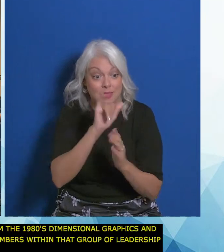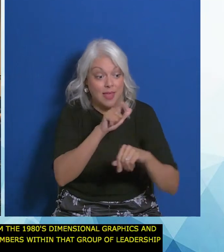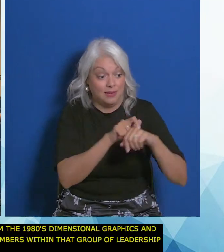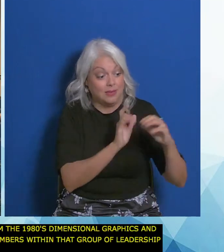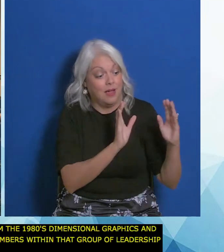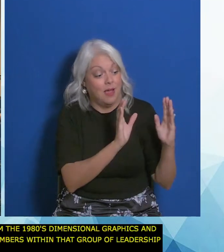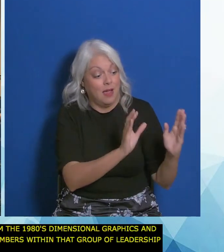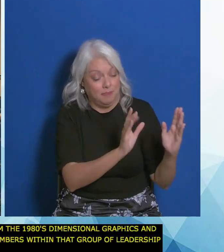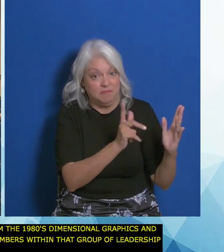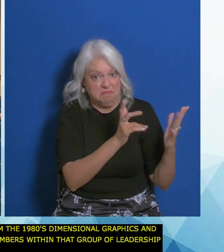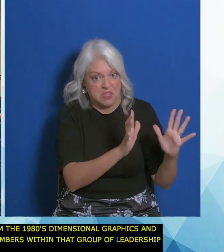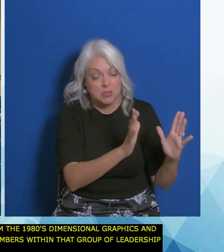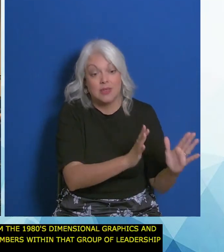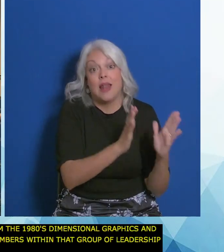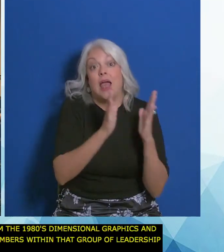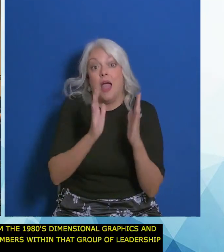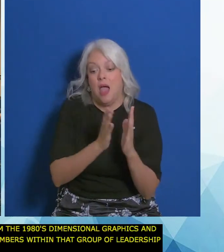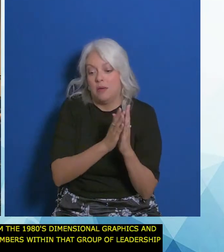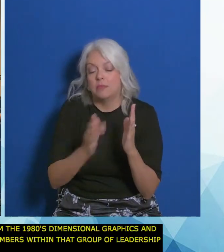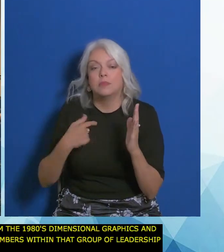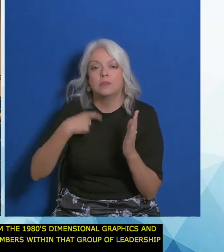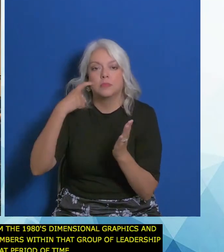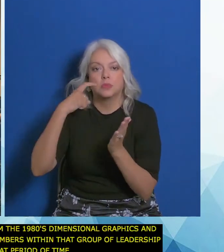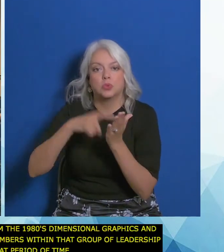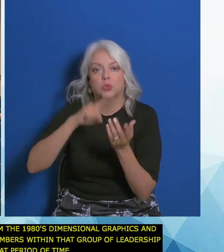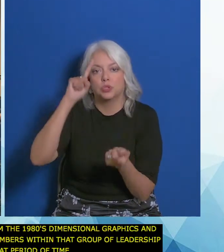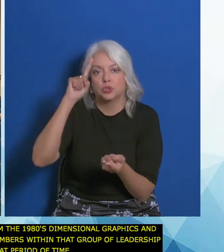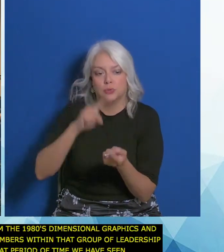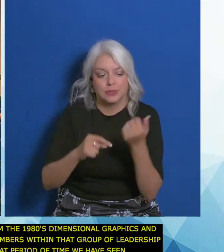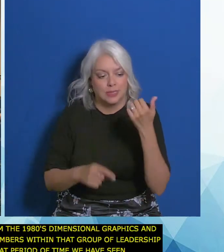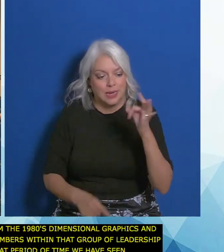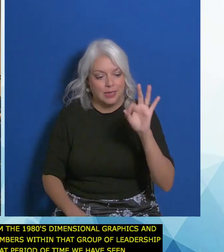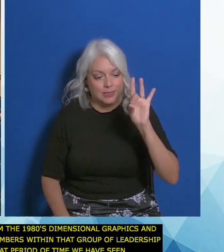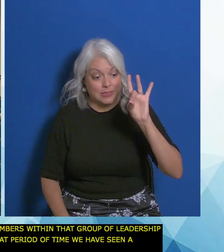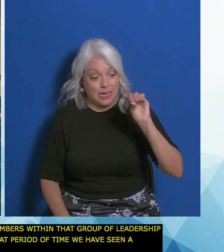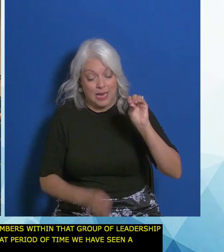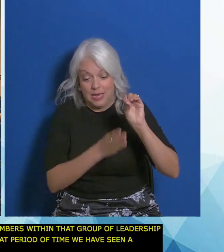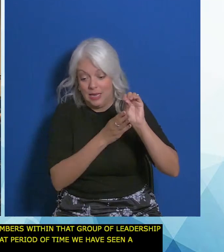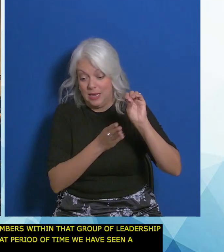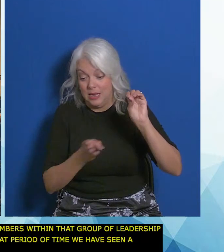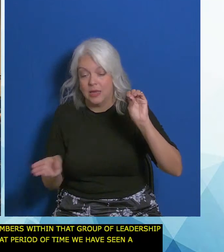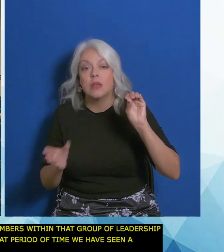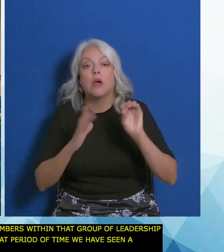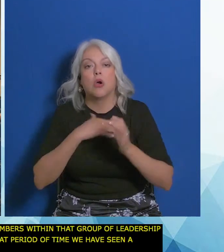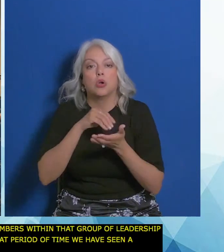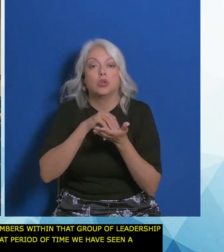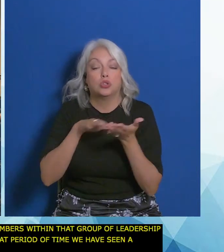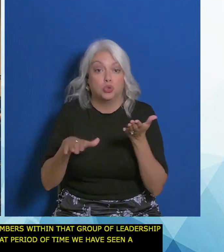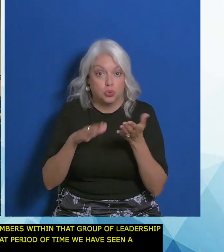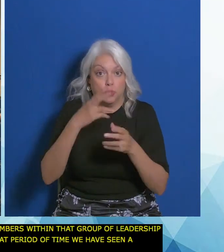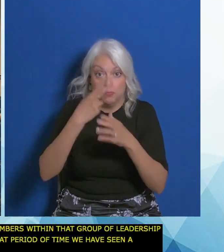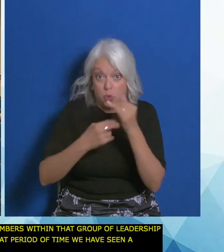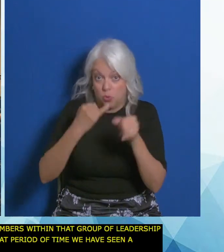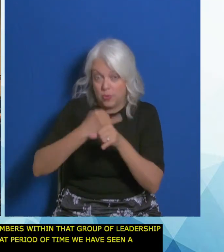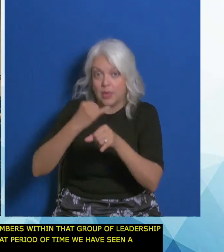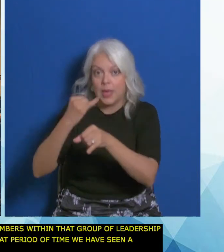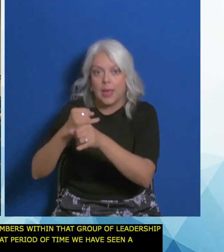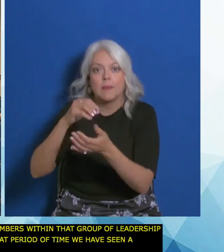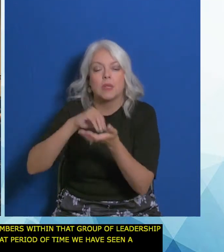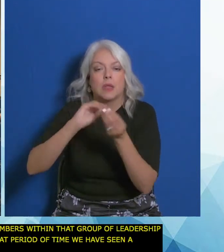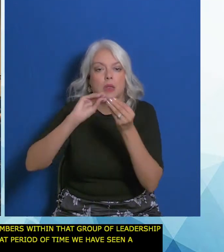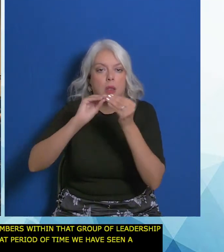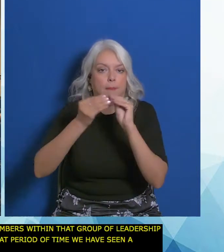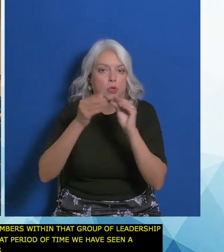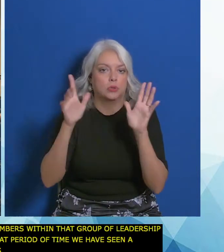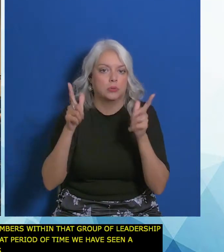time on, we have seen a decrease after 1980 of our student population on both campuses. And so